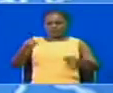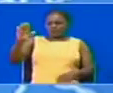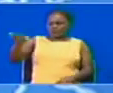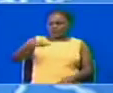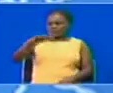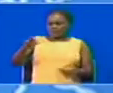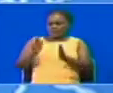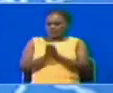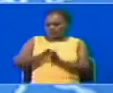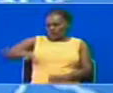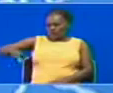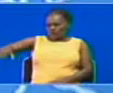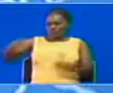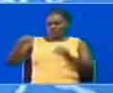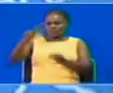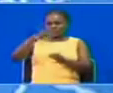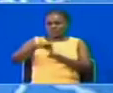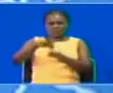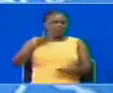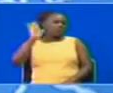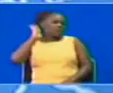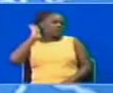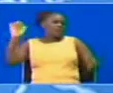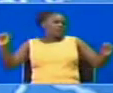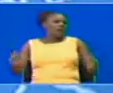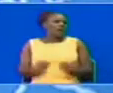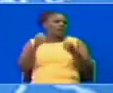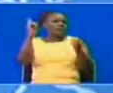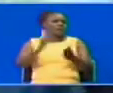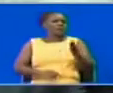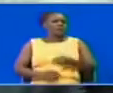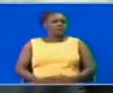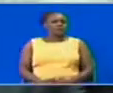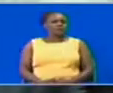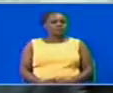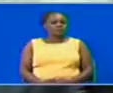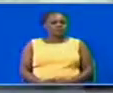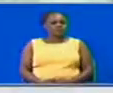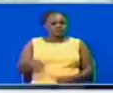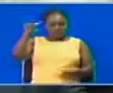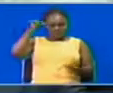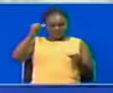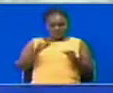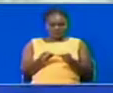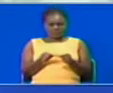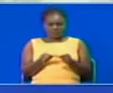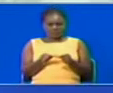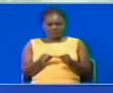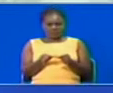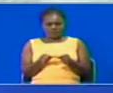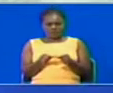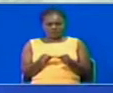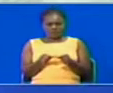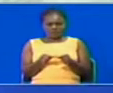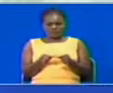or county elections. Let's listen into what happened in the morning. Of course, the main matter of interest is the